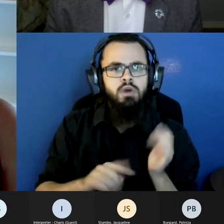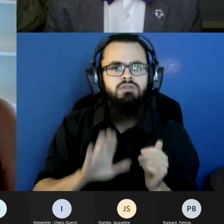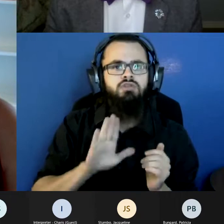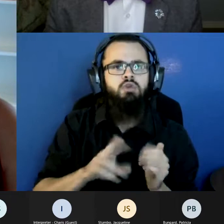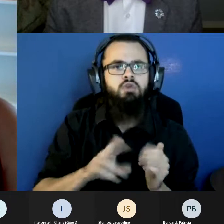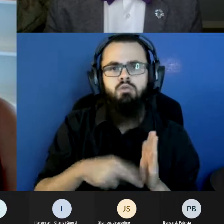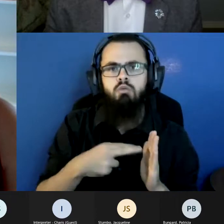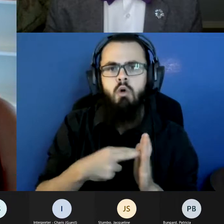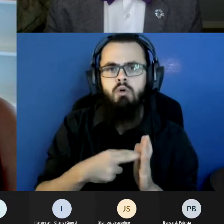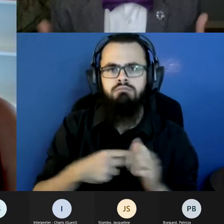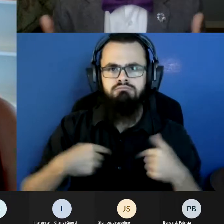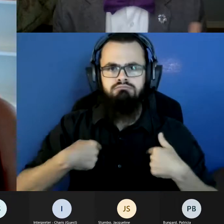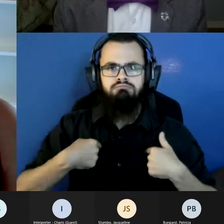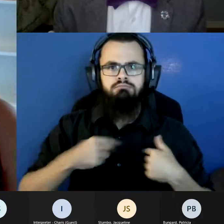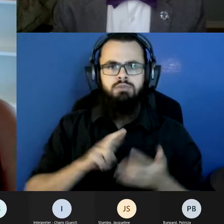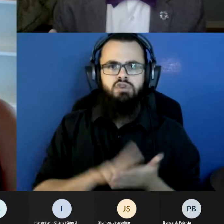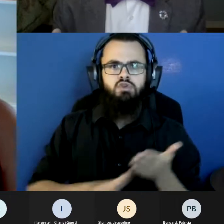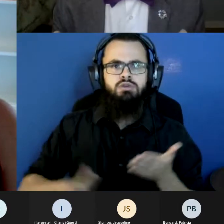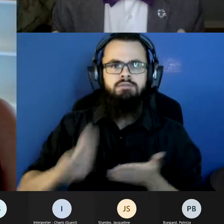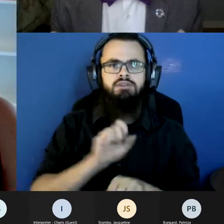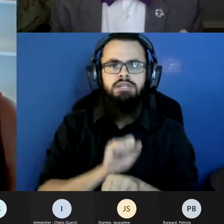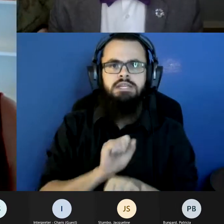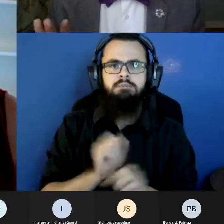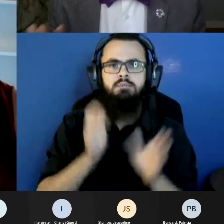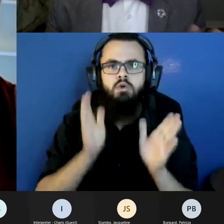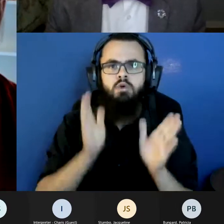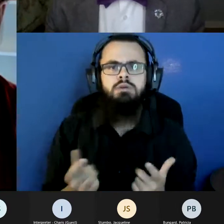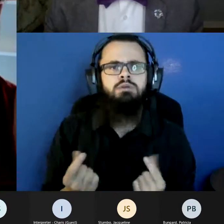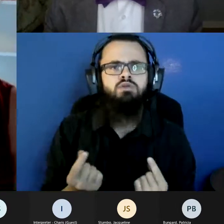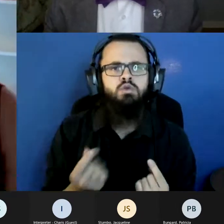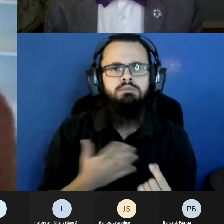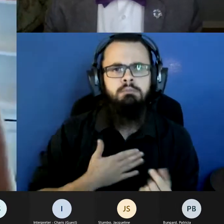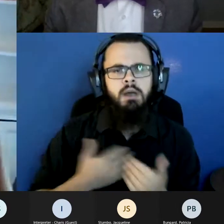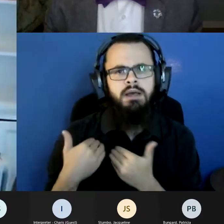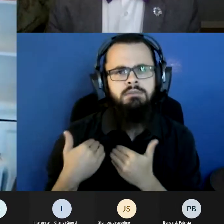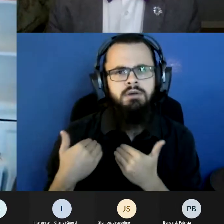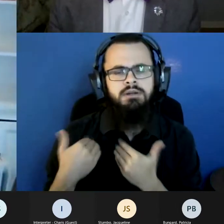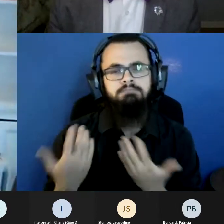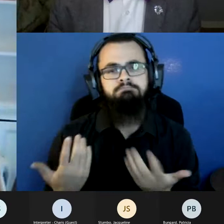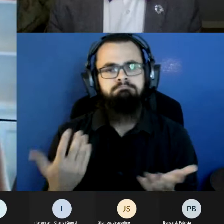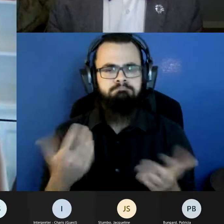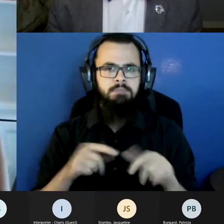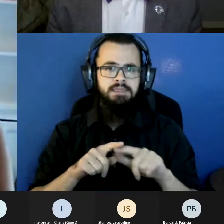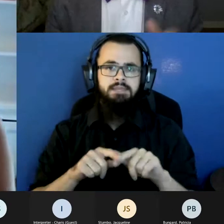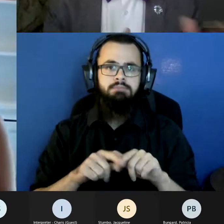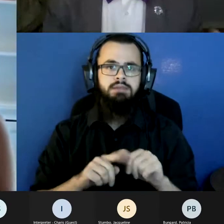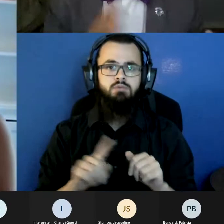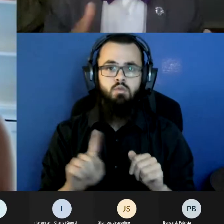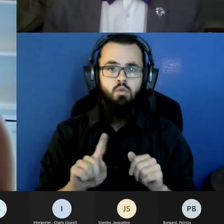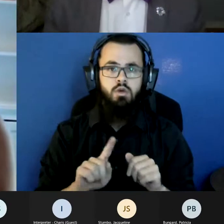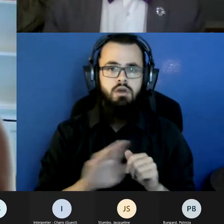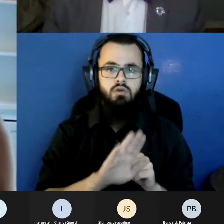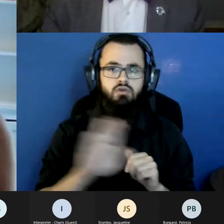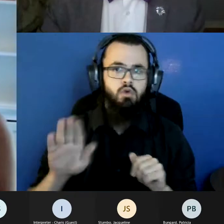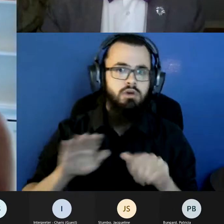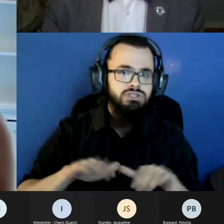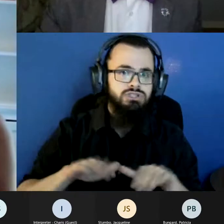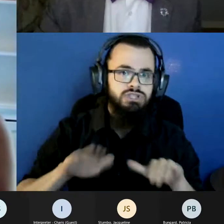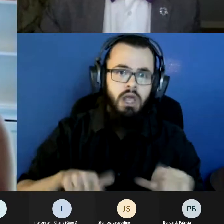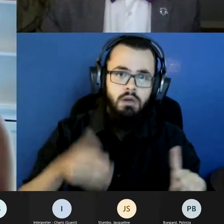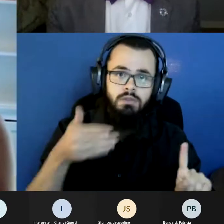point? And it depends a little bit on kind of where your child is and where you are. So I'll kind of talk through some